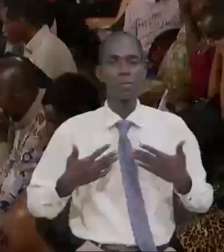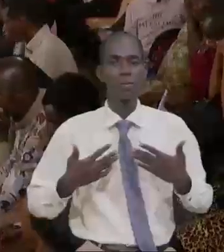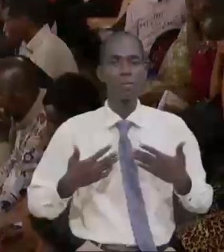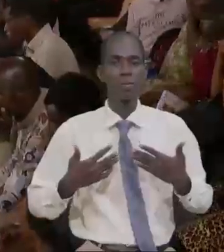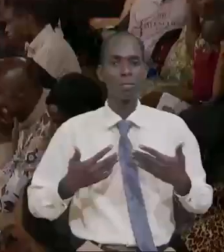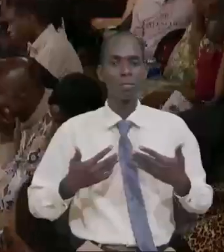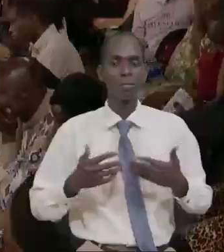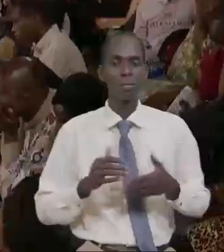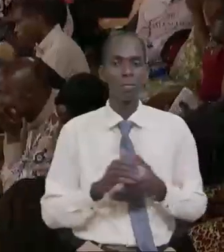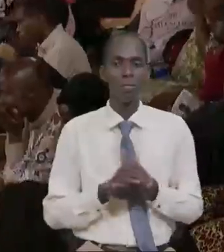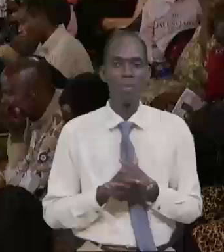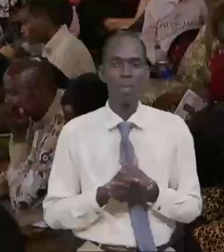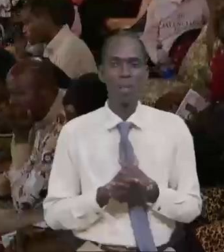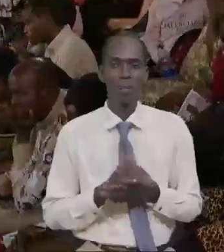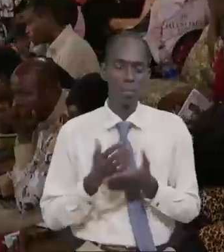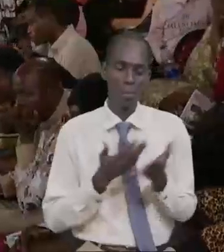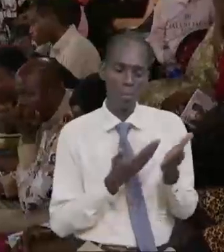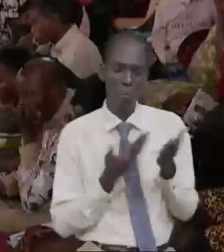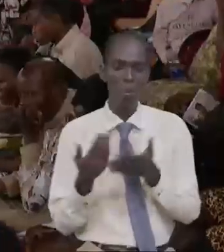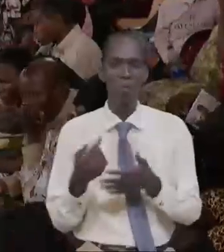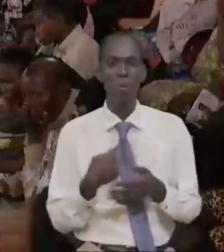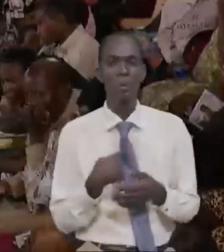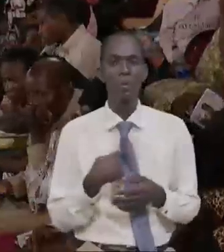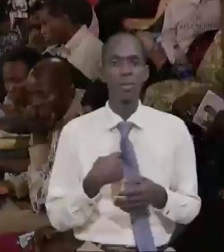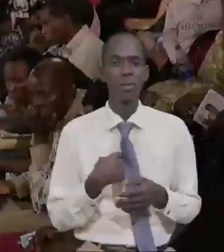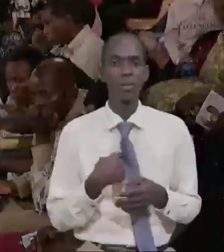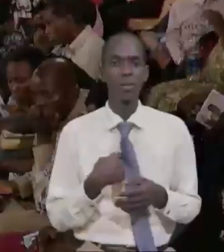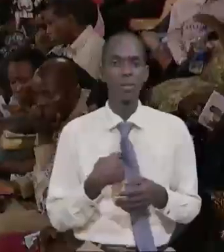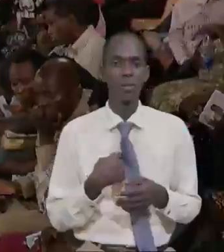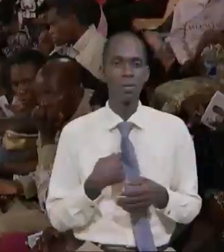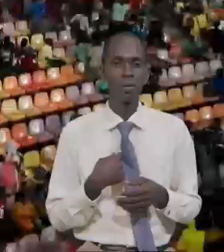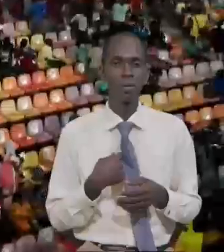new relationship with you.